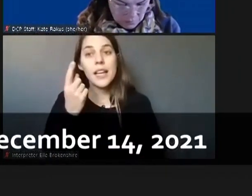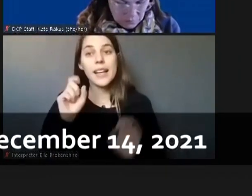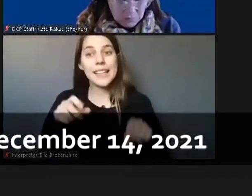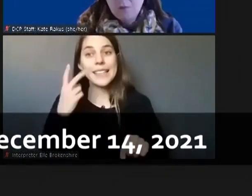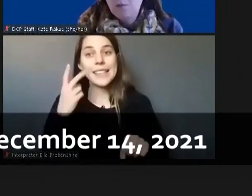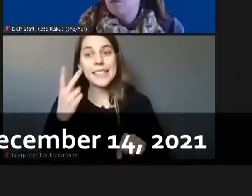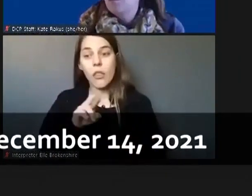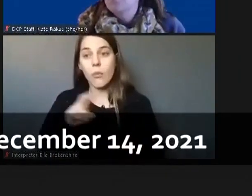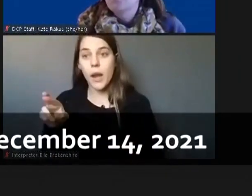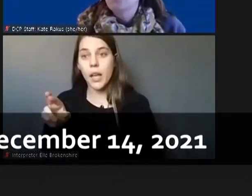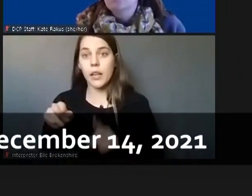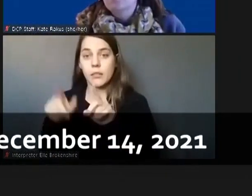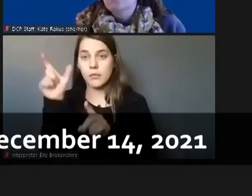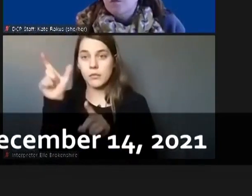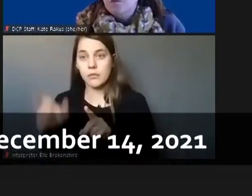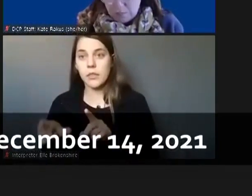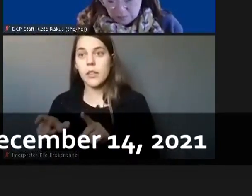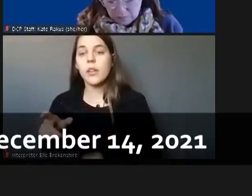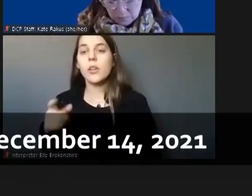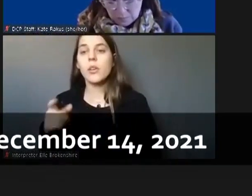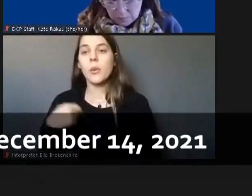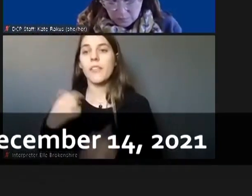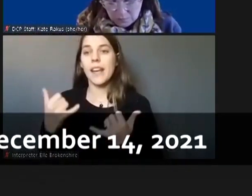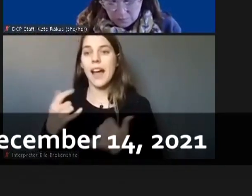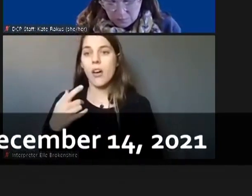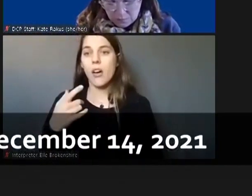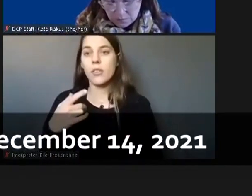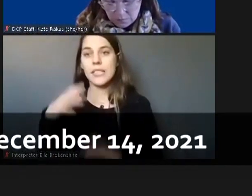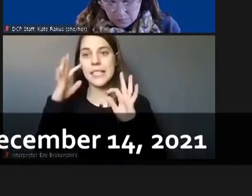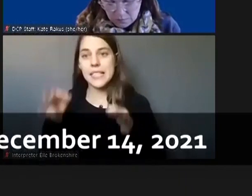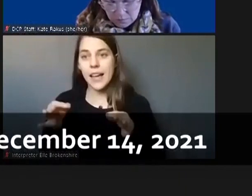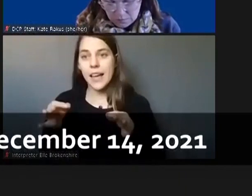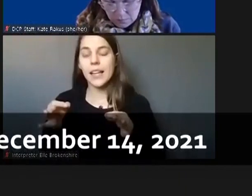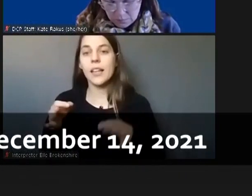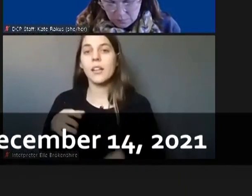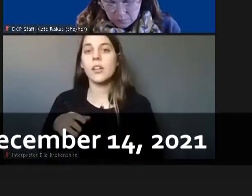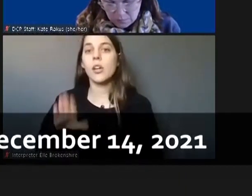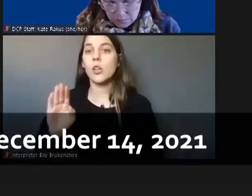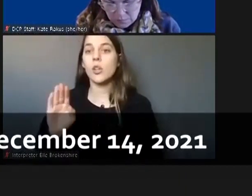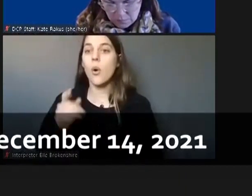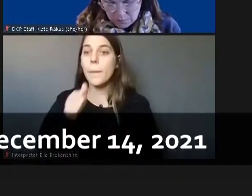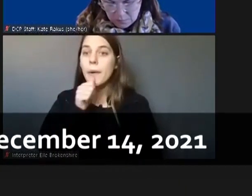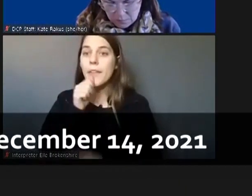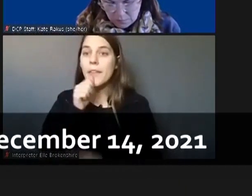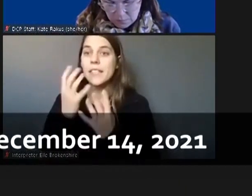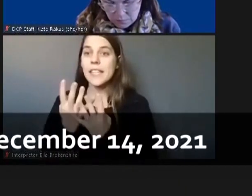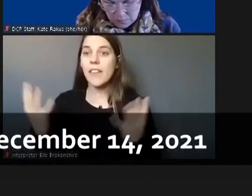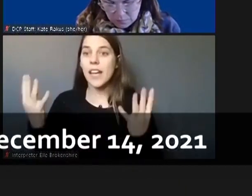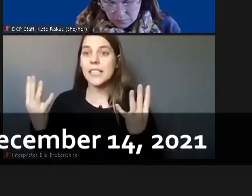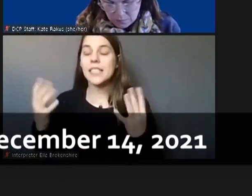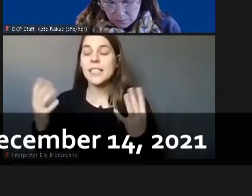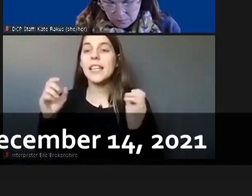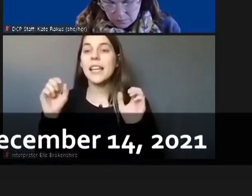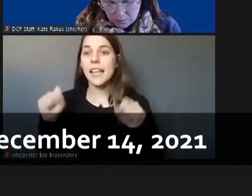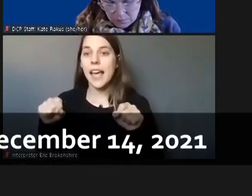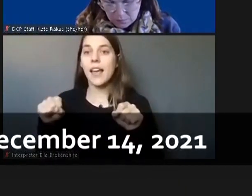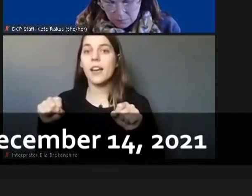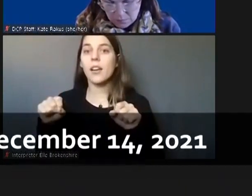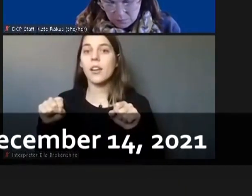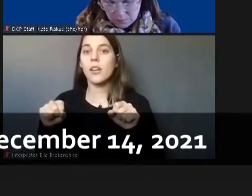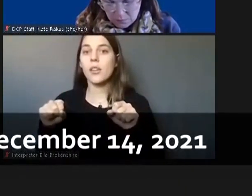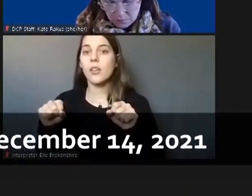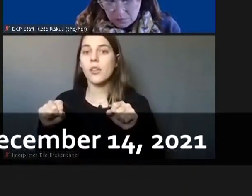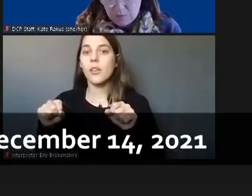side, we've now said, okay, your privacy fence can go all the way up to, as